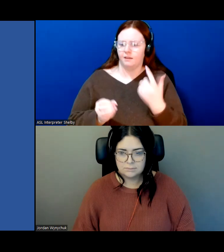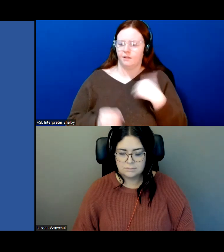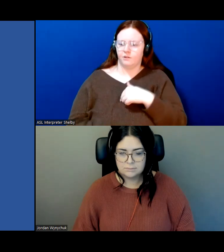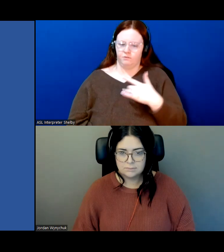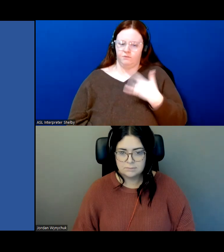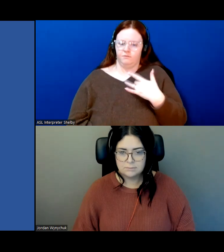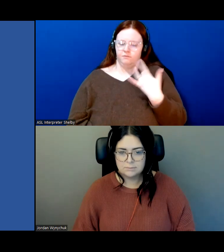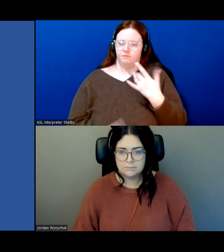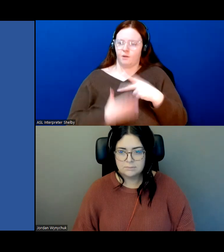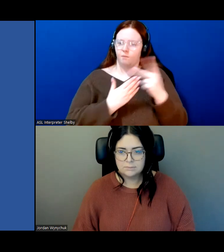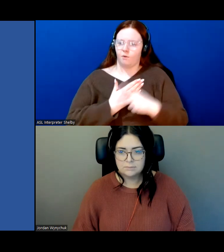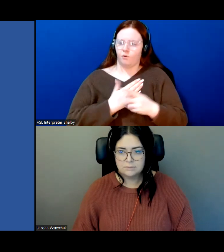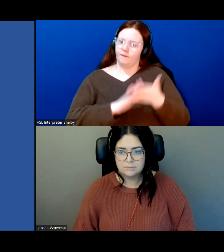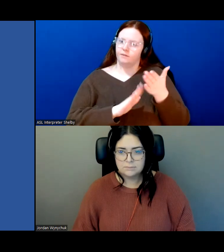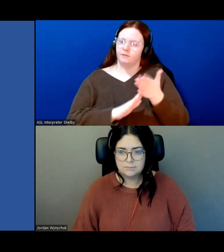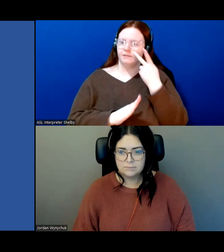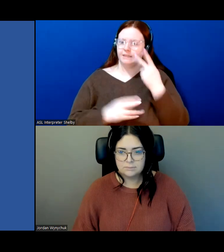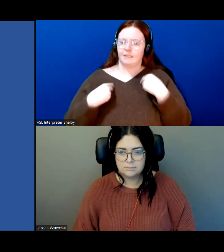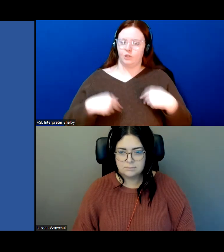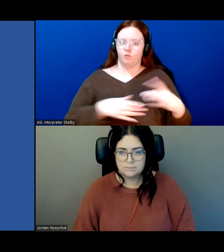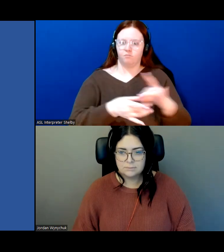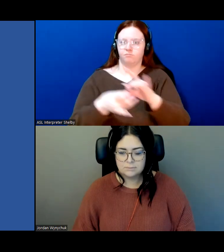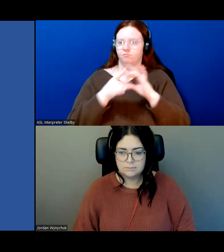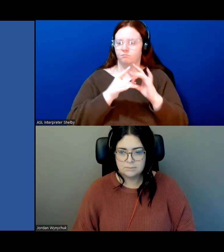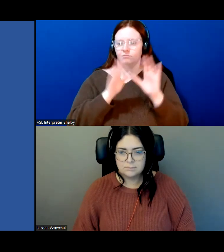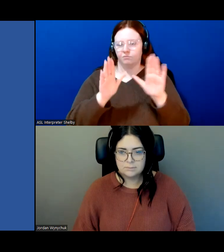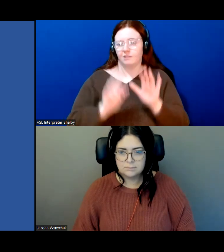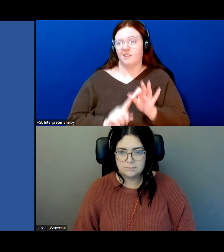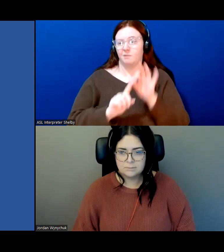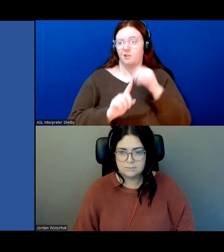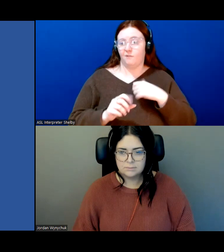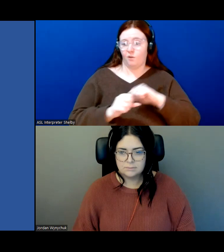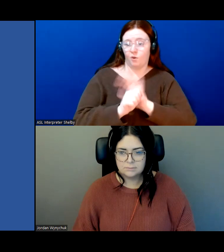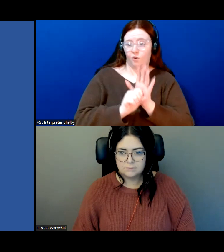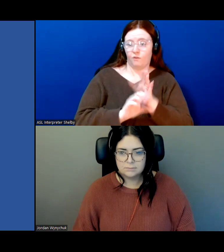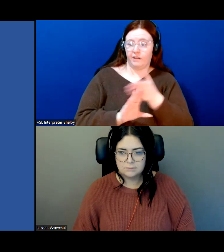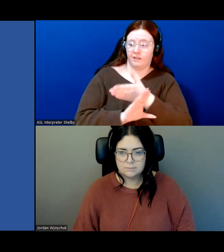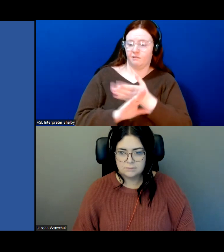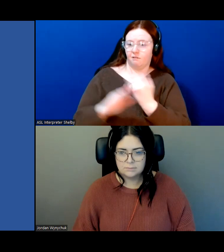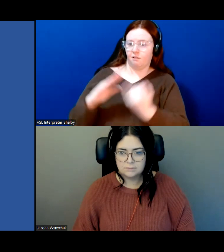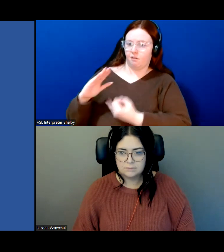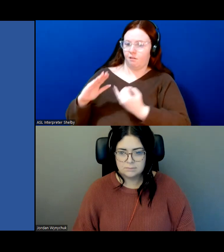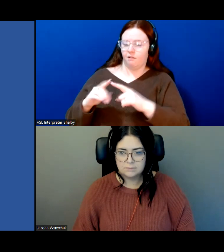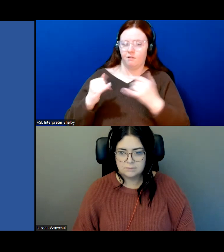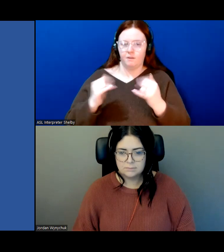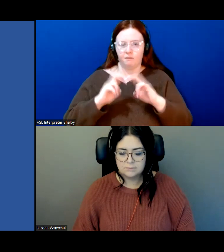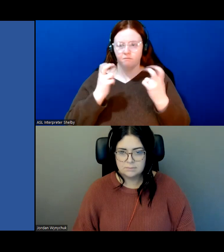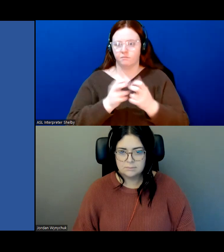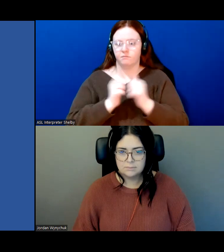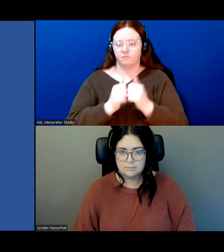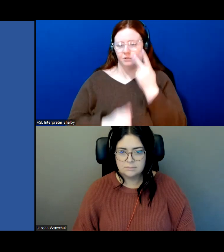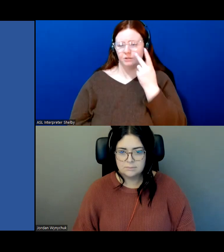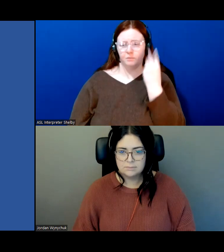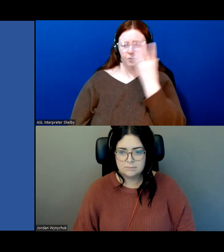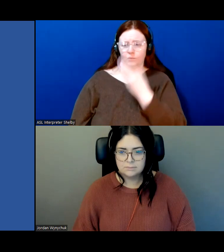facilitator to see that human connection, especially coming out of COVID. It was an absolutely beautiful